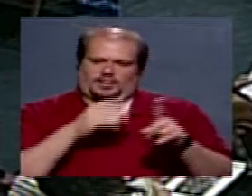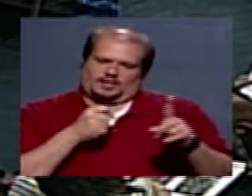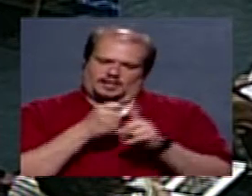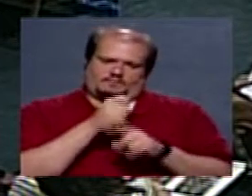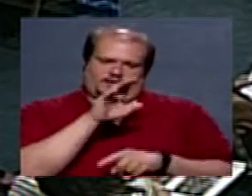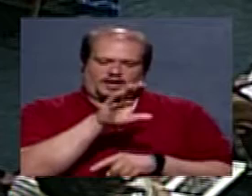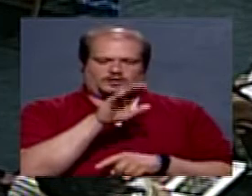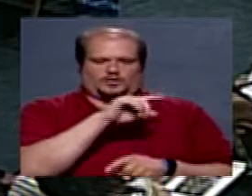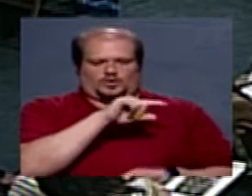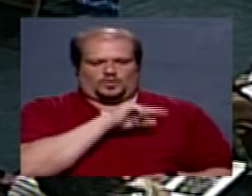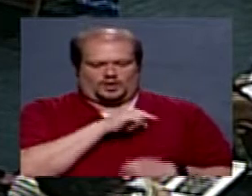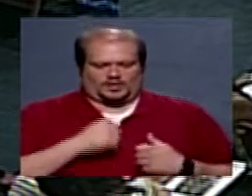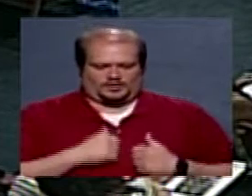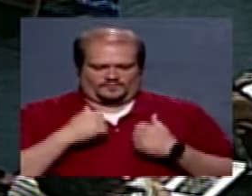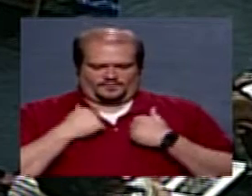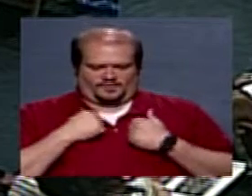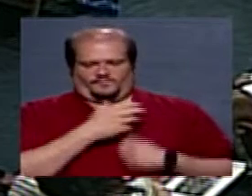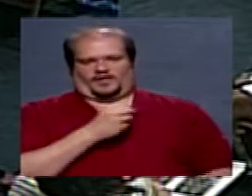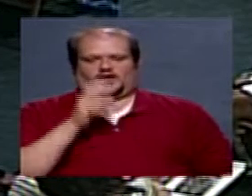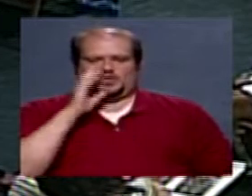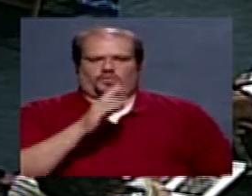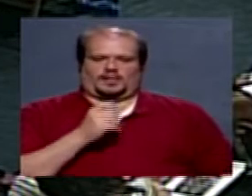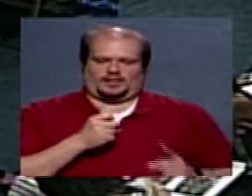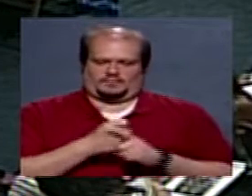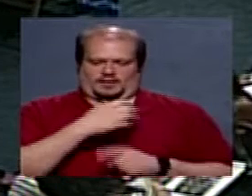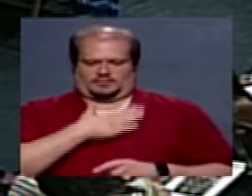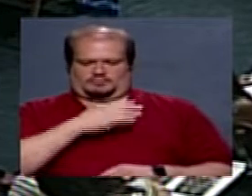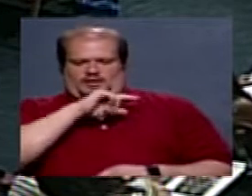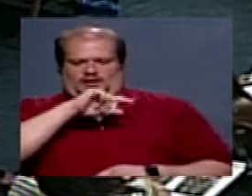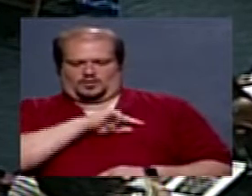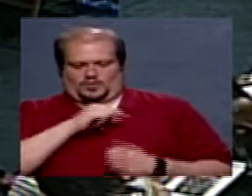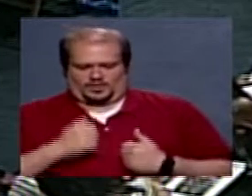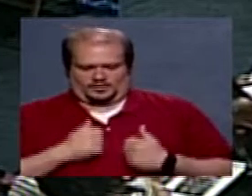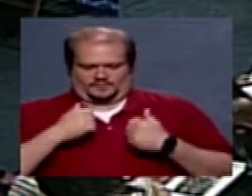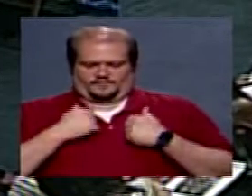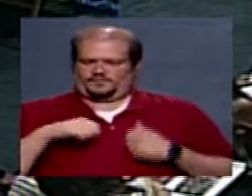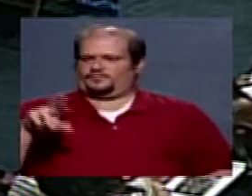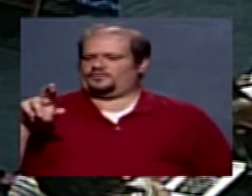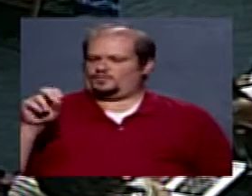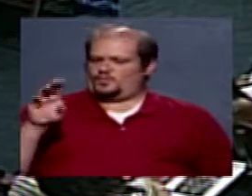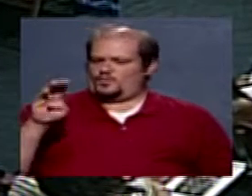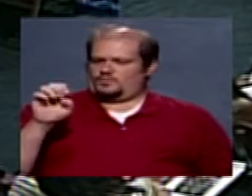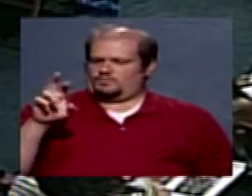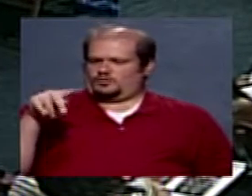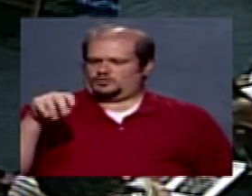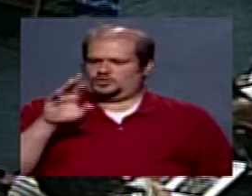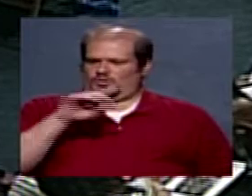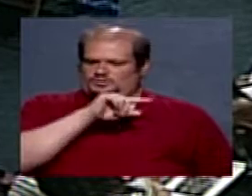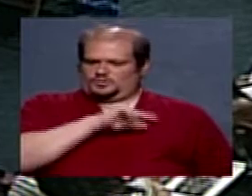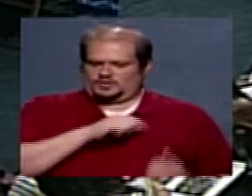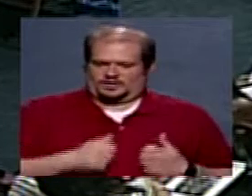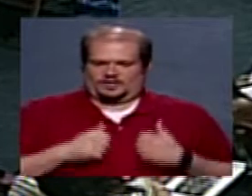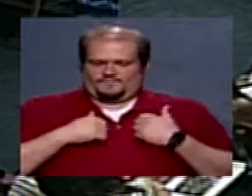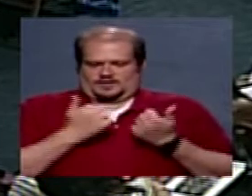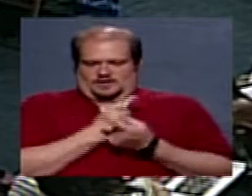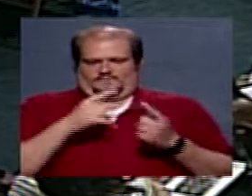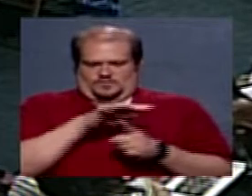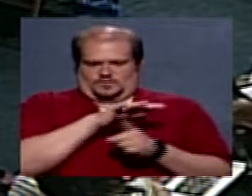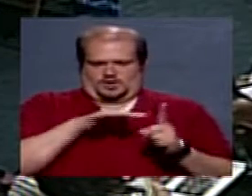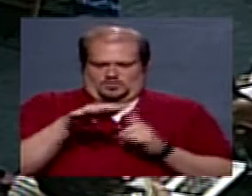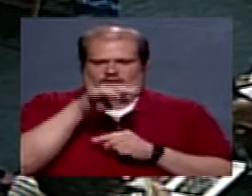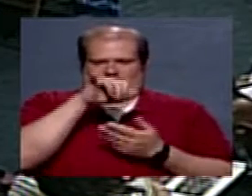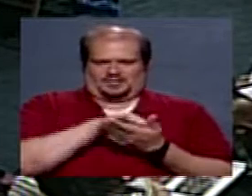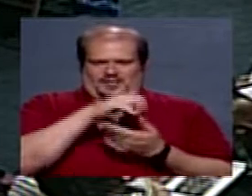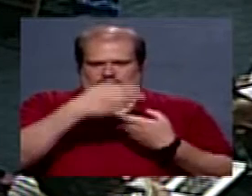impact her quality of life. It's going to impact my quality of life, Roberta's quality of life, and everybody else that is around that